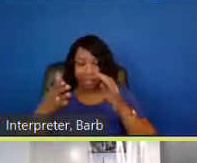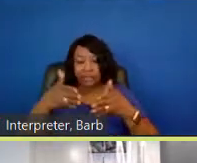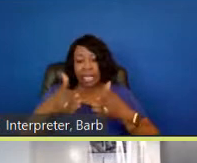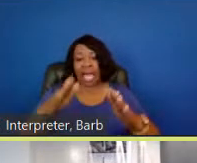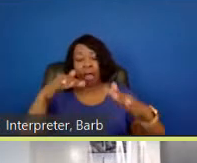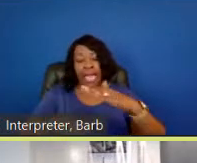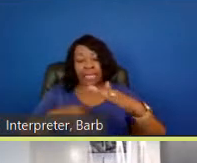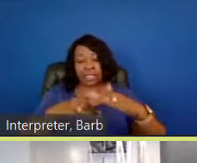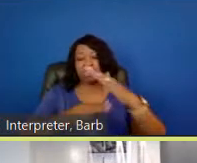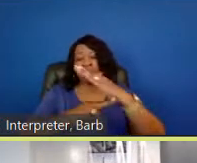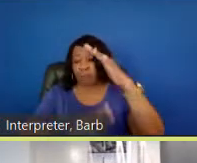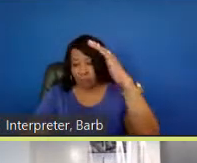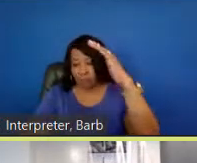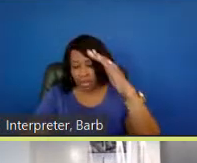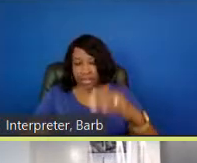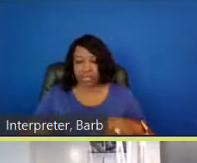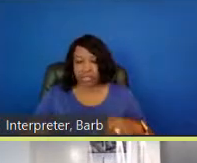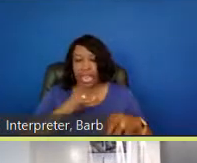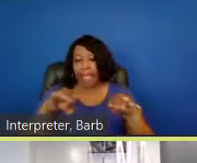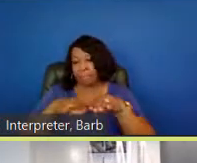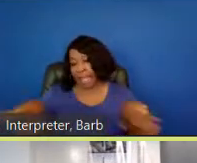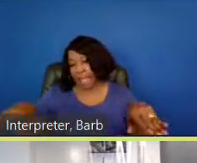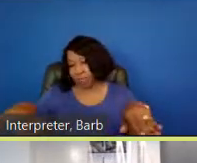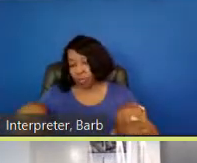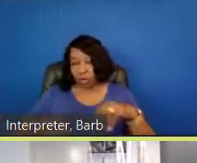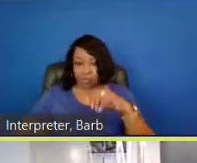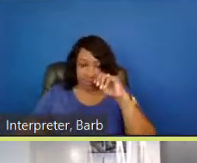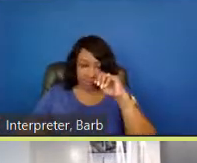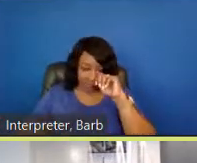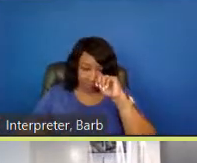to the bridge and platforms.